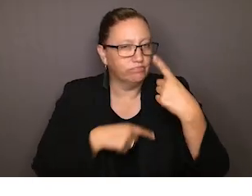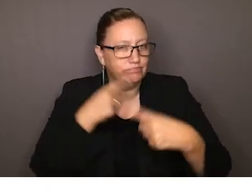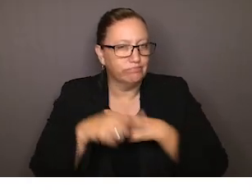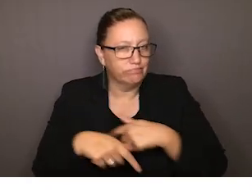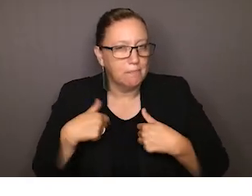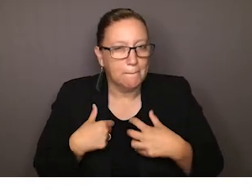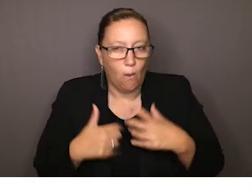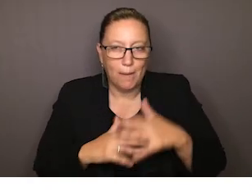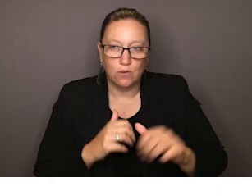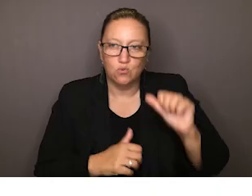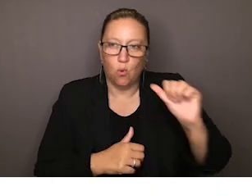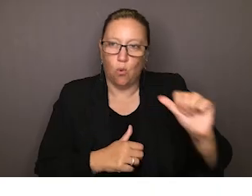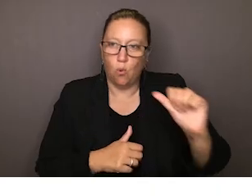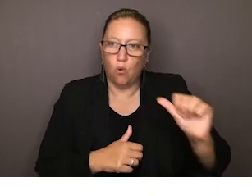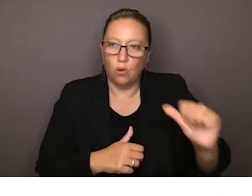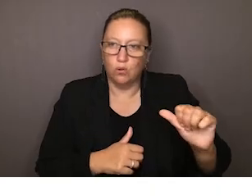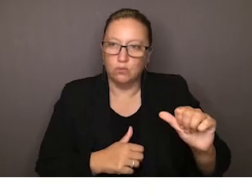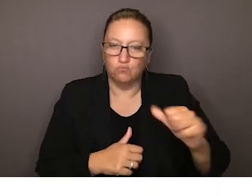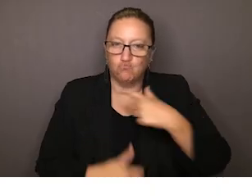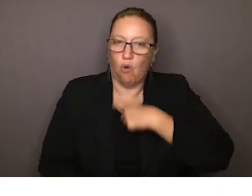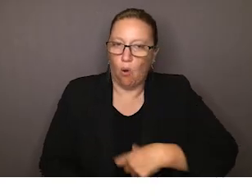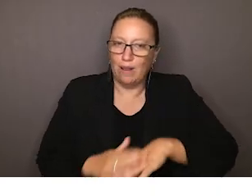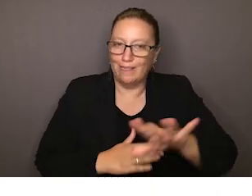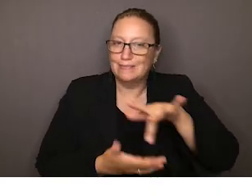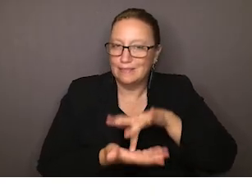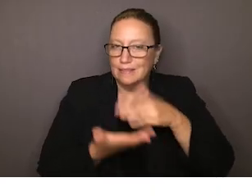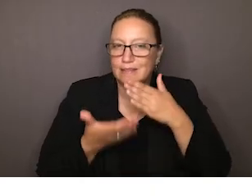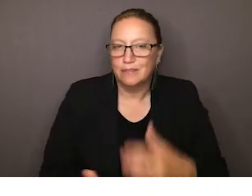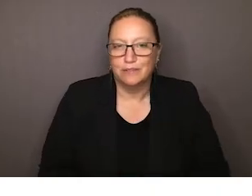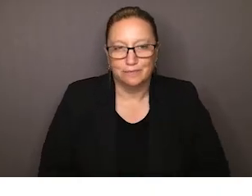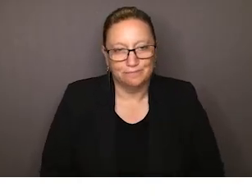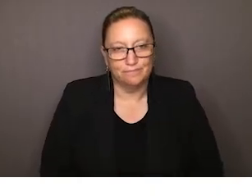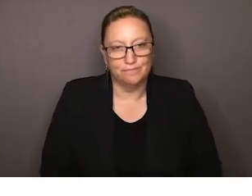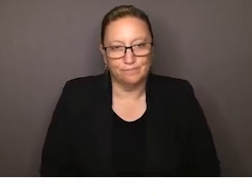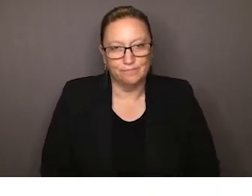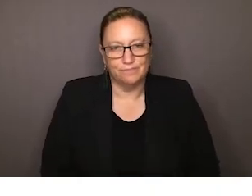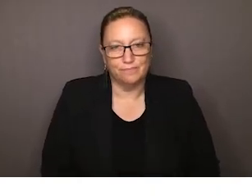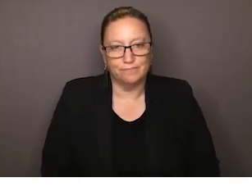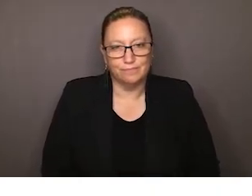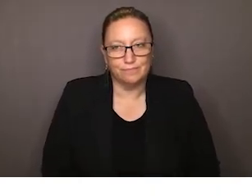tell us more about your role at the center.